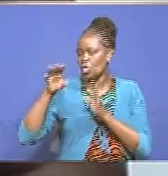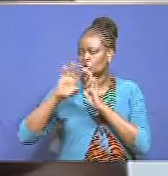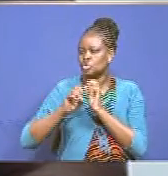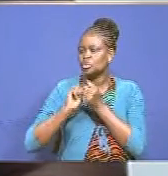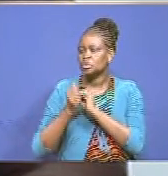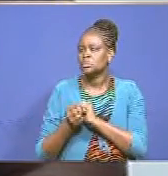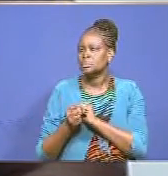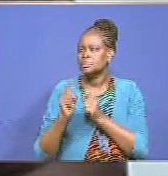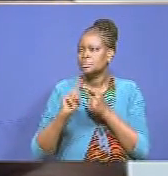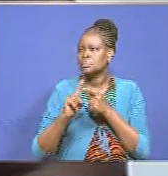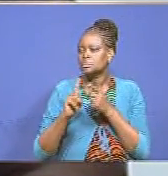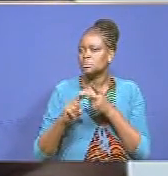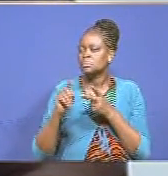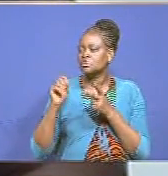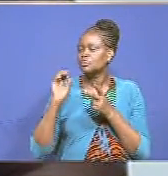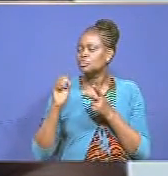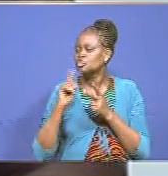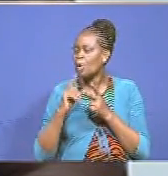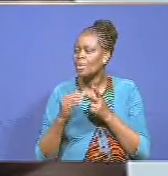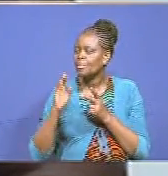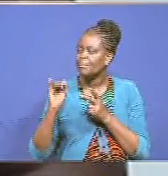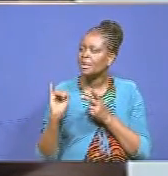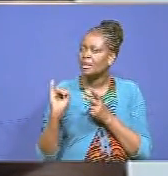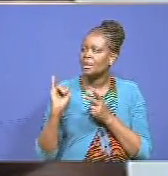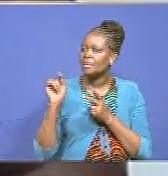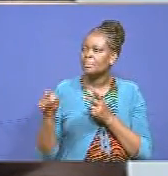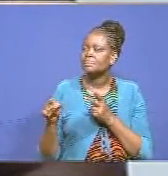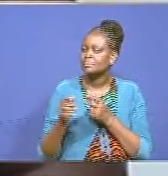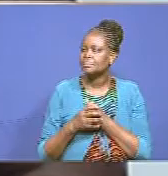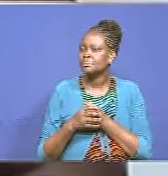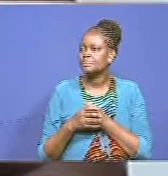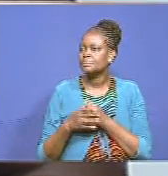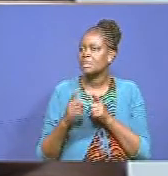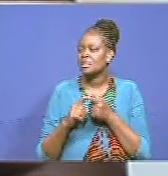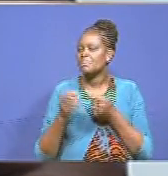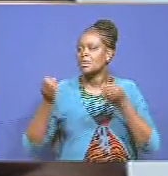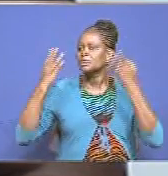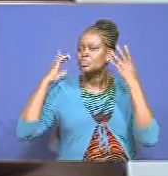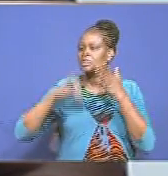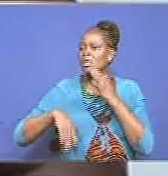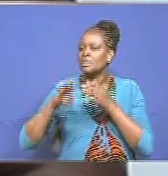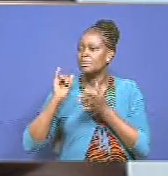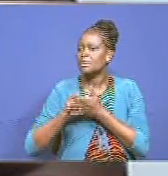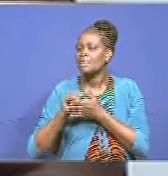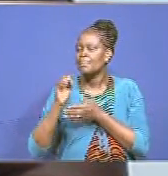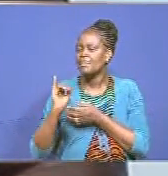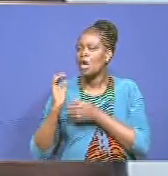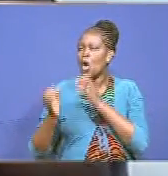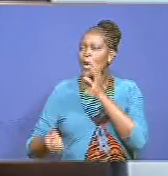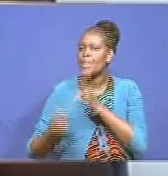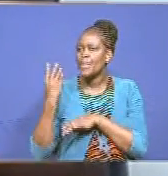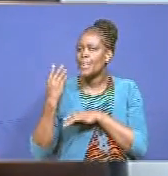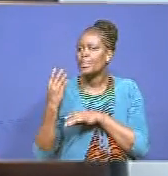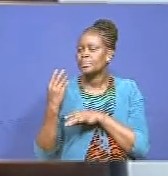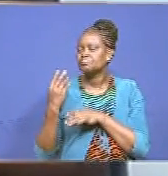Two is like, if you talk about the BBI, yes, then to my understanding, the BBI was formed at least to